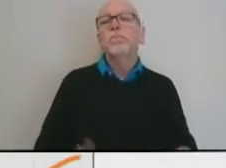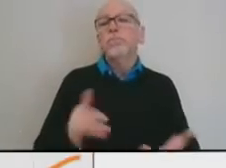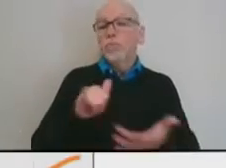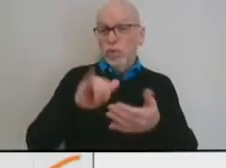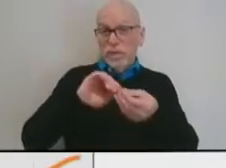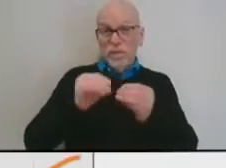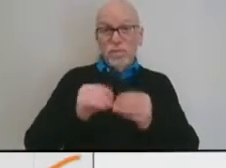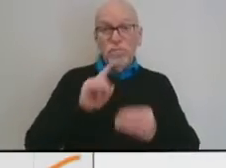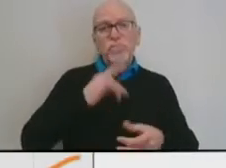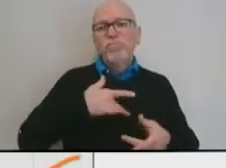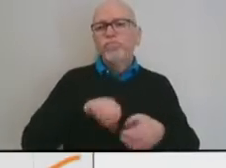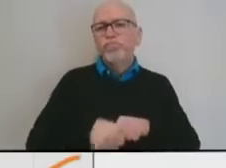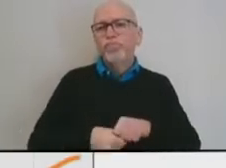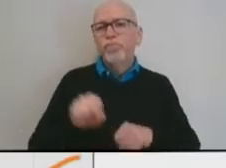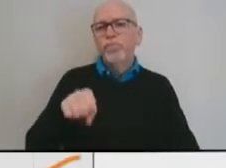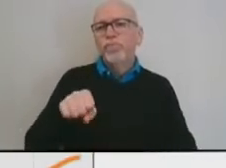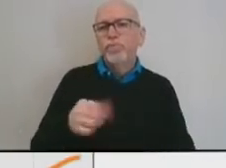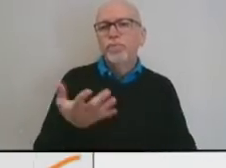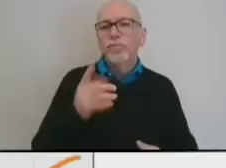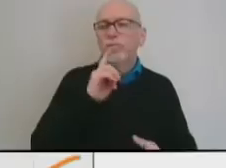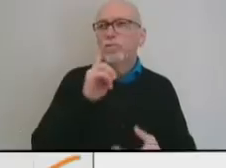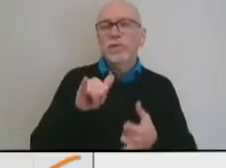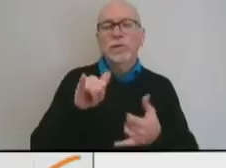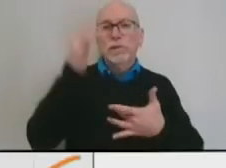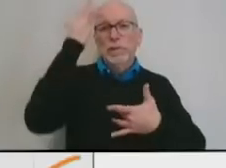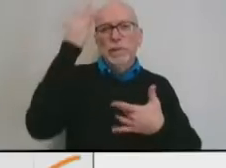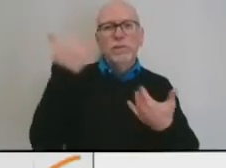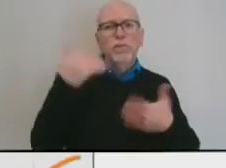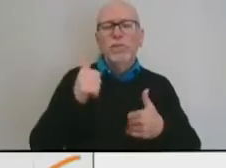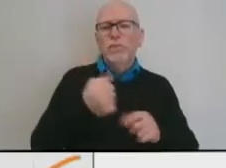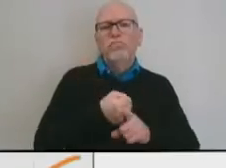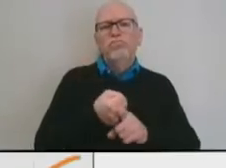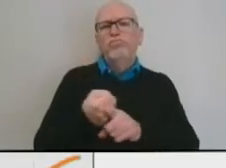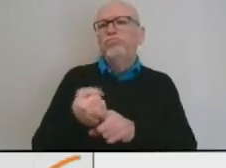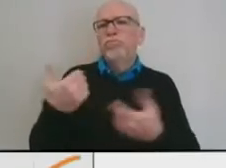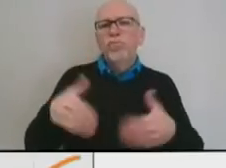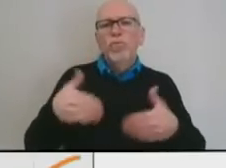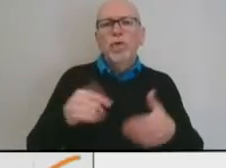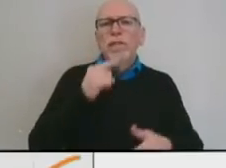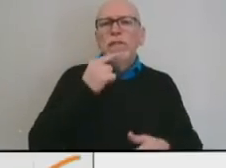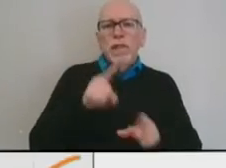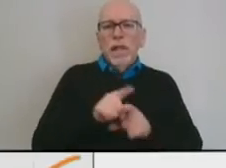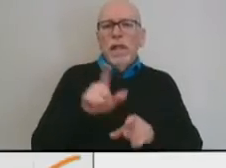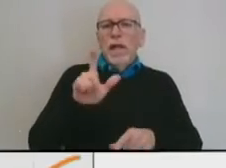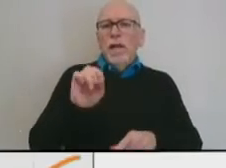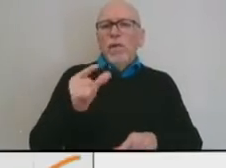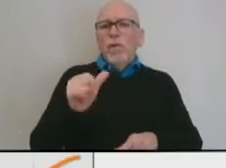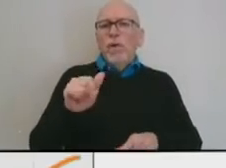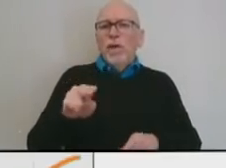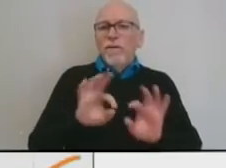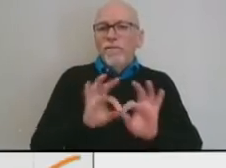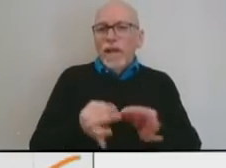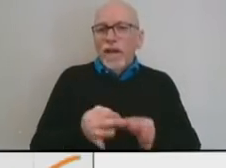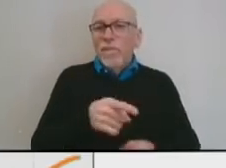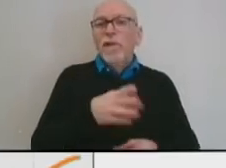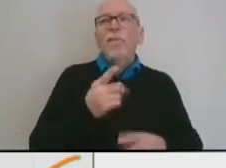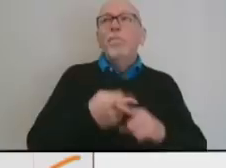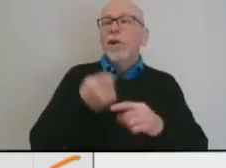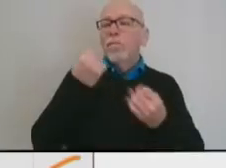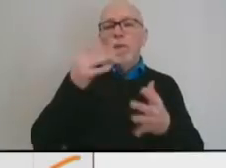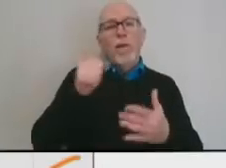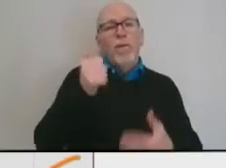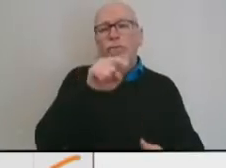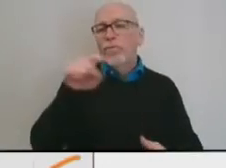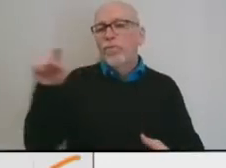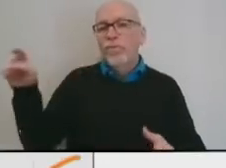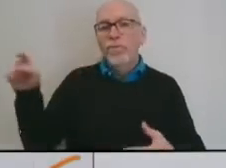show us just how devastating this disease can be for families like Logan's and so many other Hoosiers across